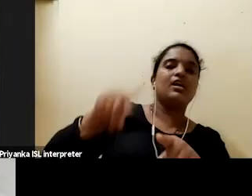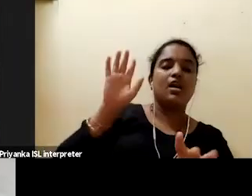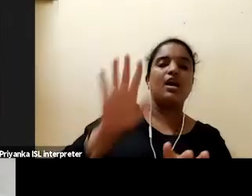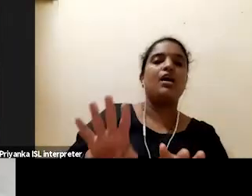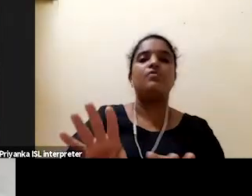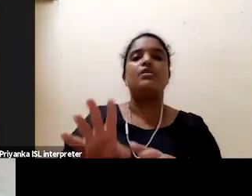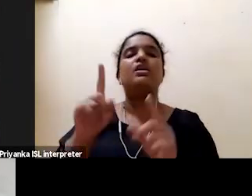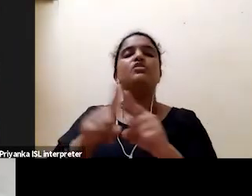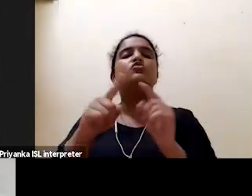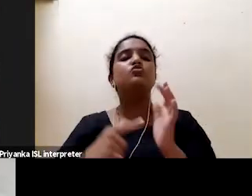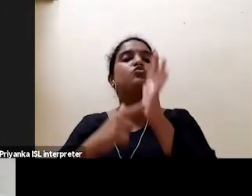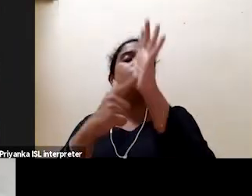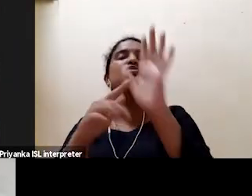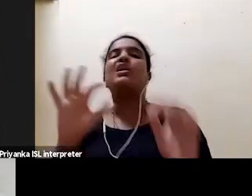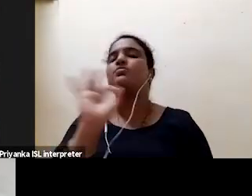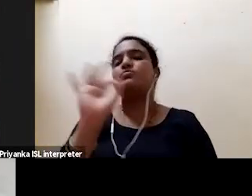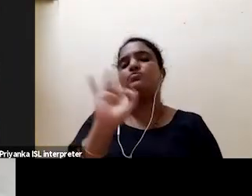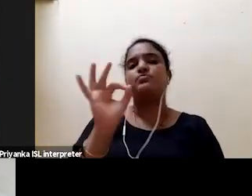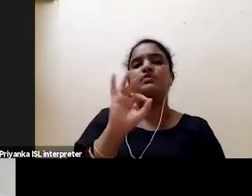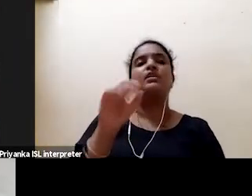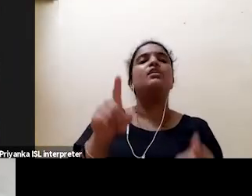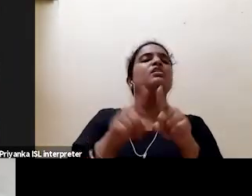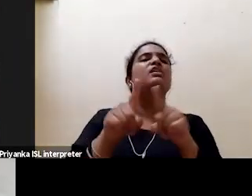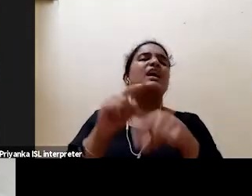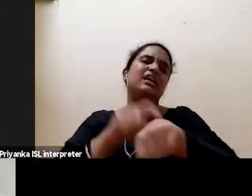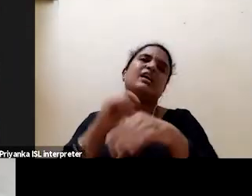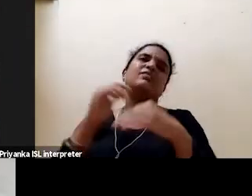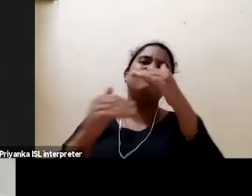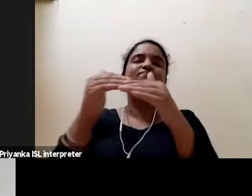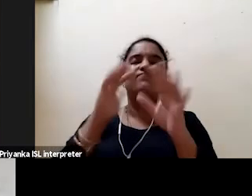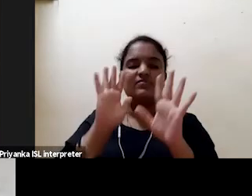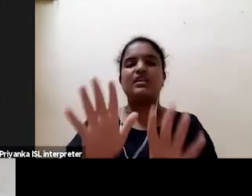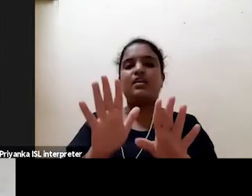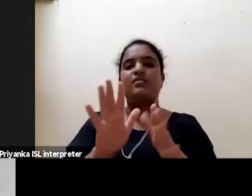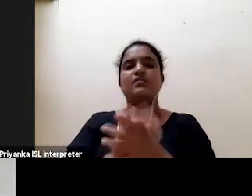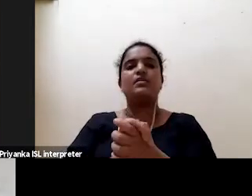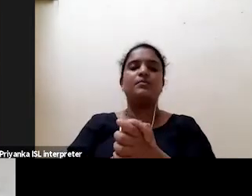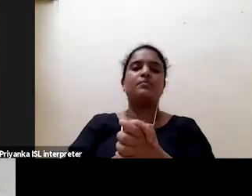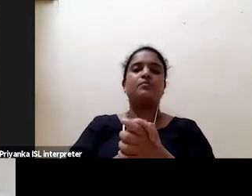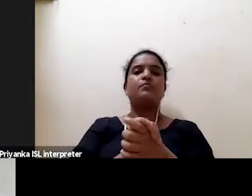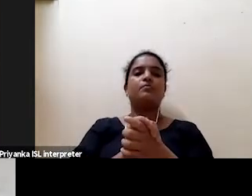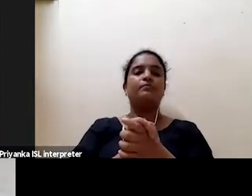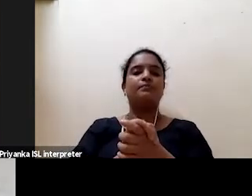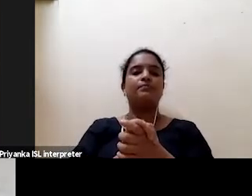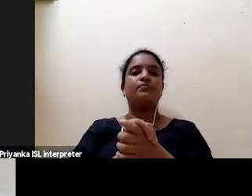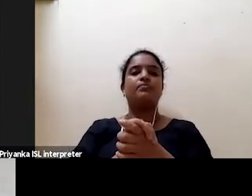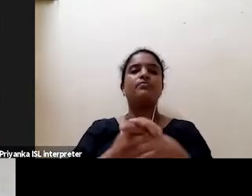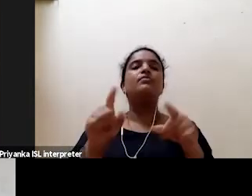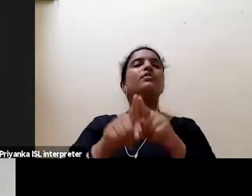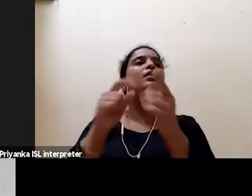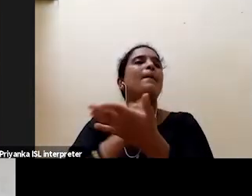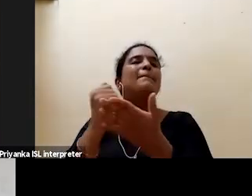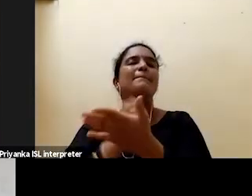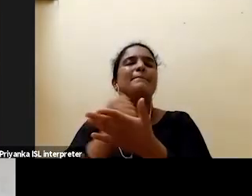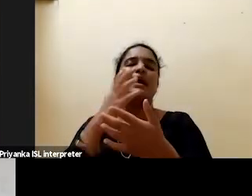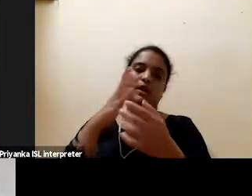the audience who's behind that. It does take time to develop your voice. You will not find it instantly. So you have to practice writing